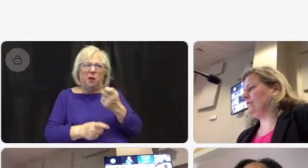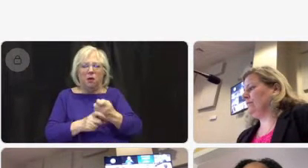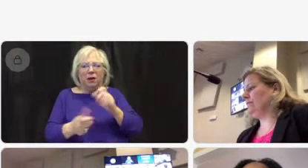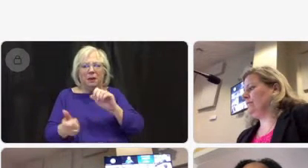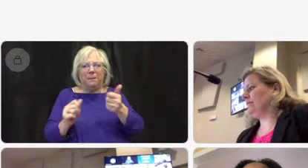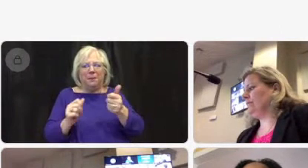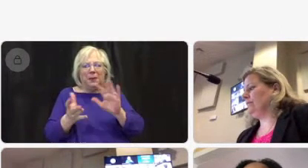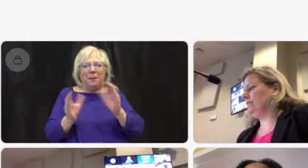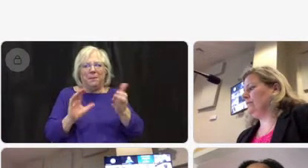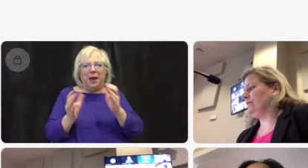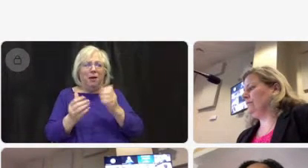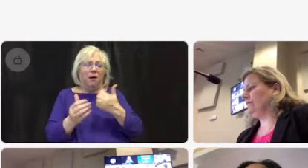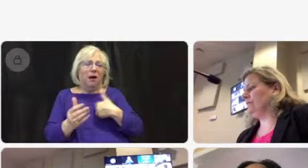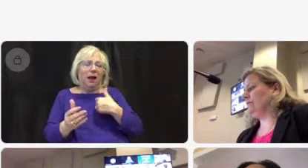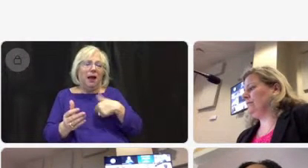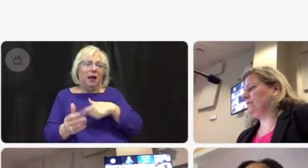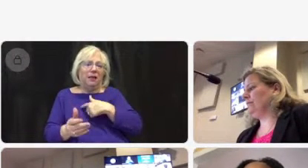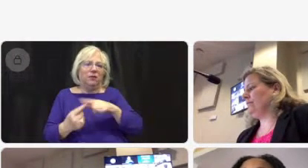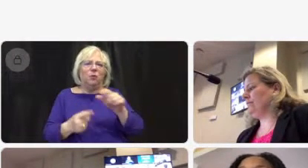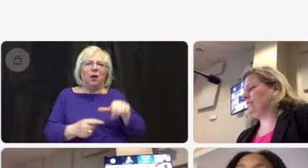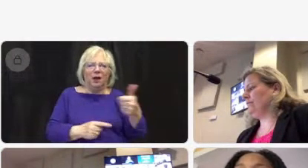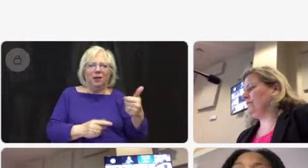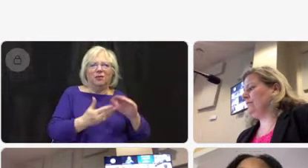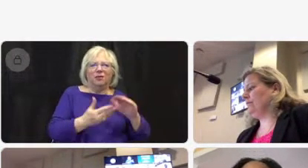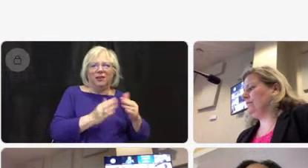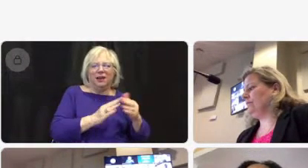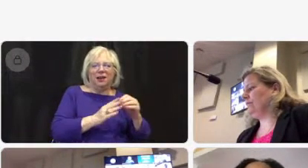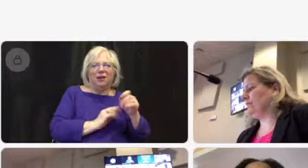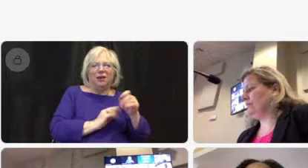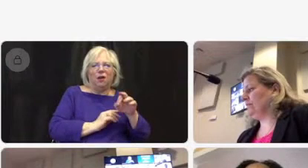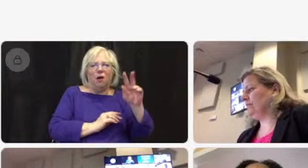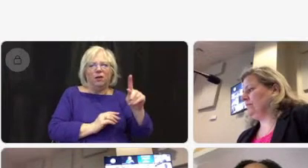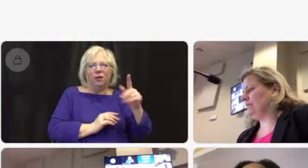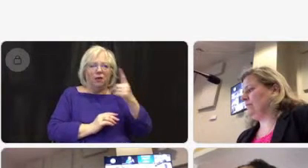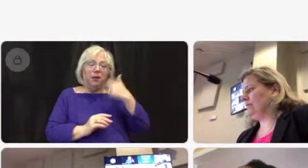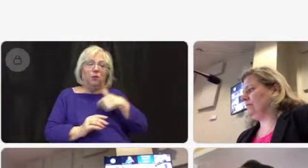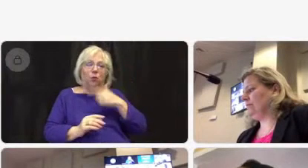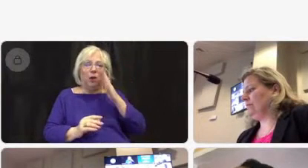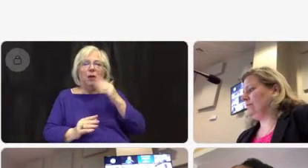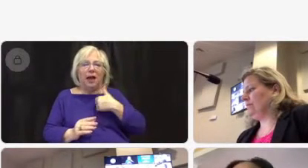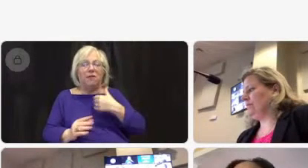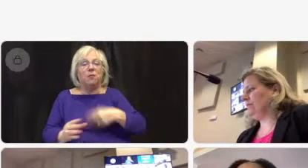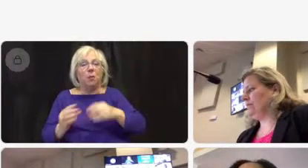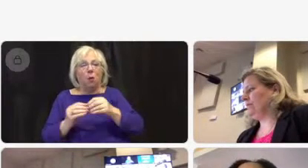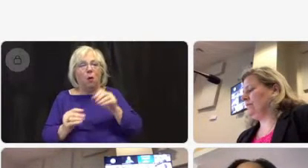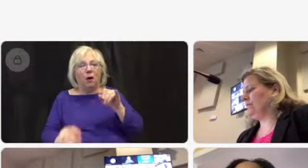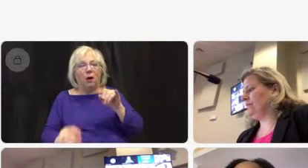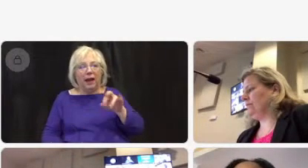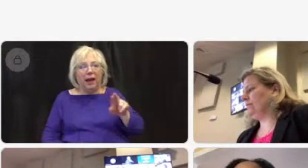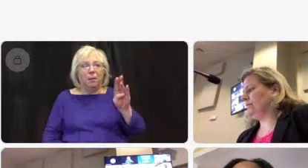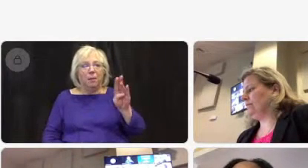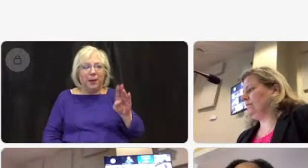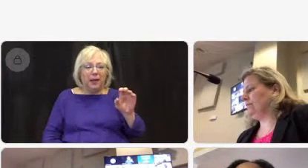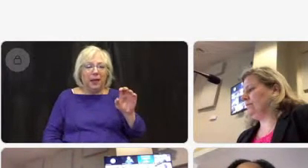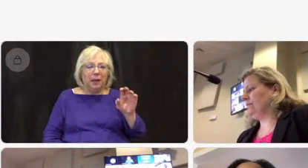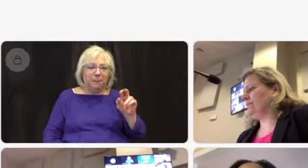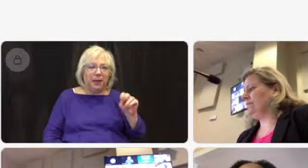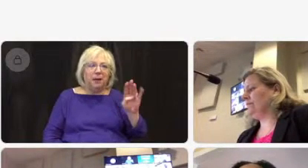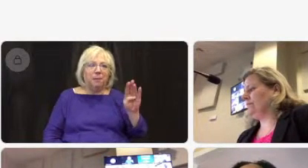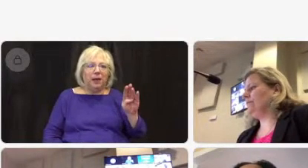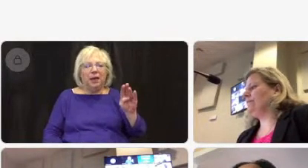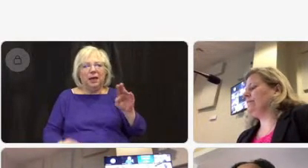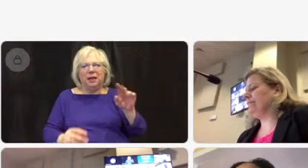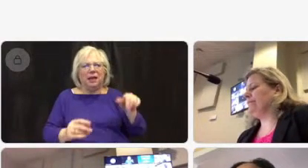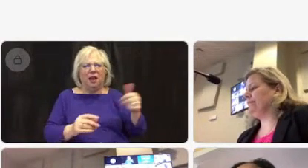cities in the state of Arkansas because we're going to probably have more Airbnbs and more whatever the other companies, not just Airbnb,